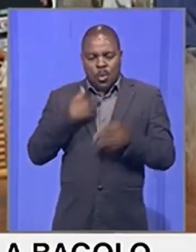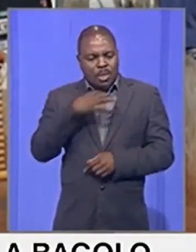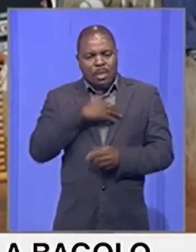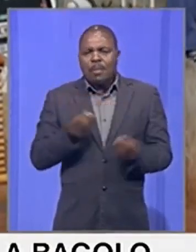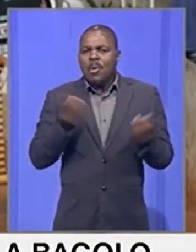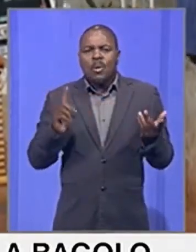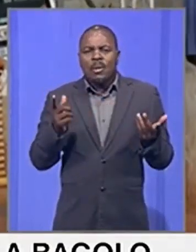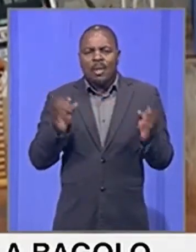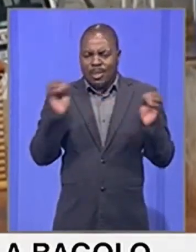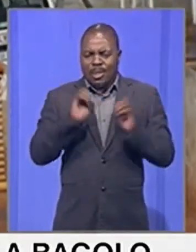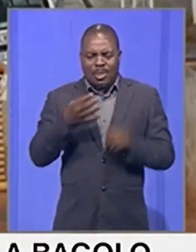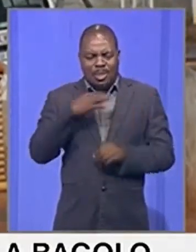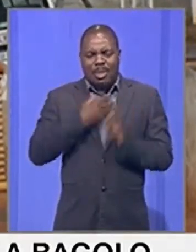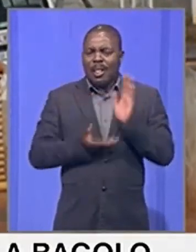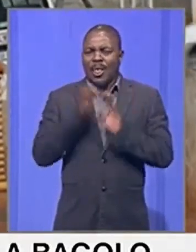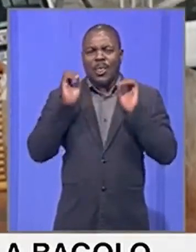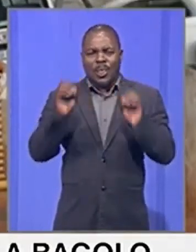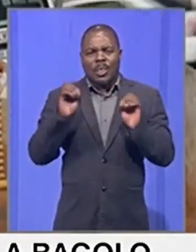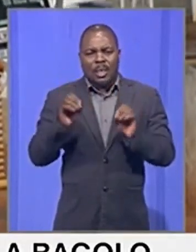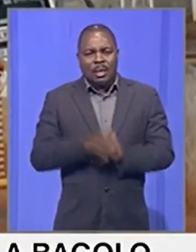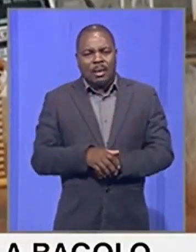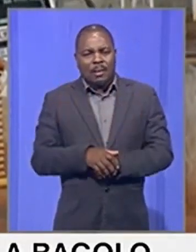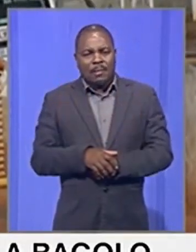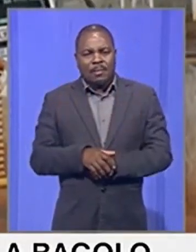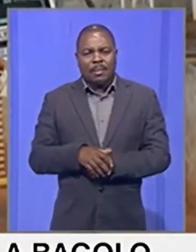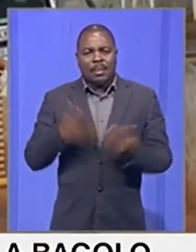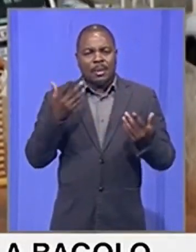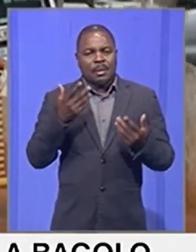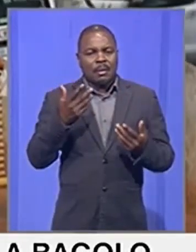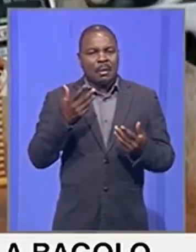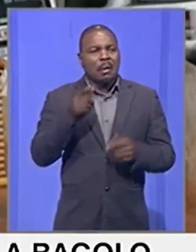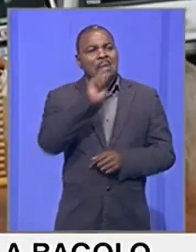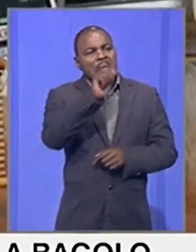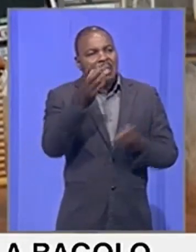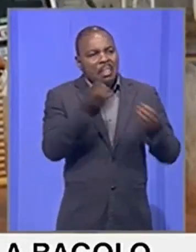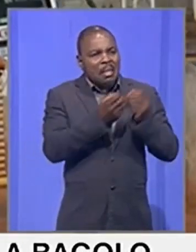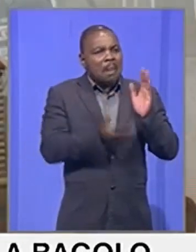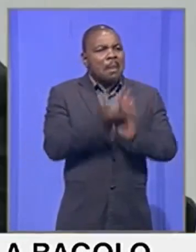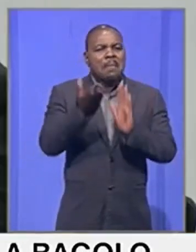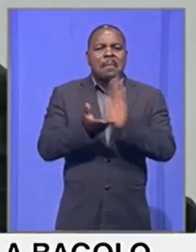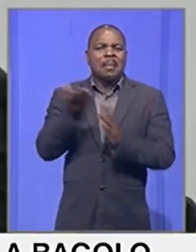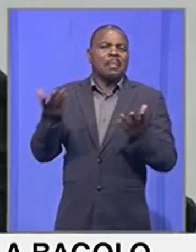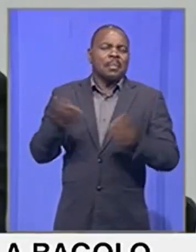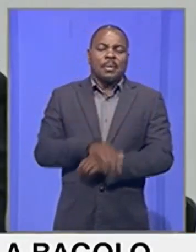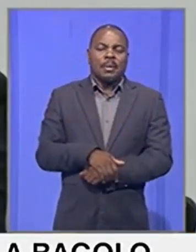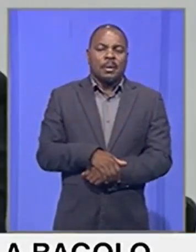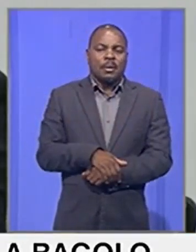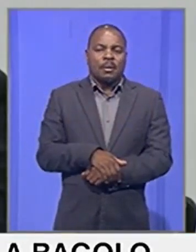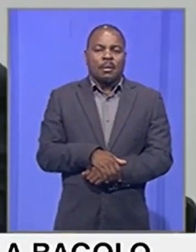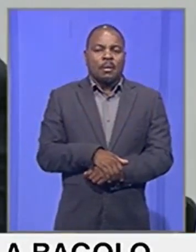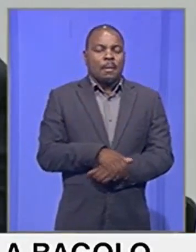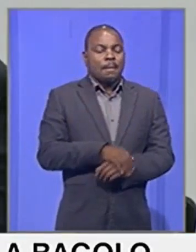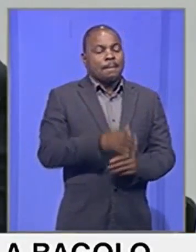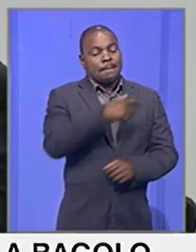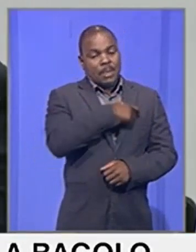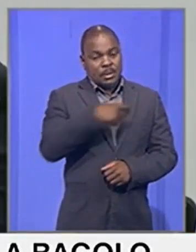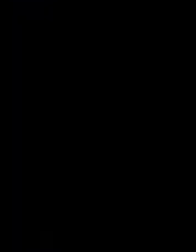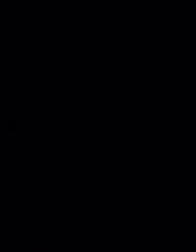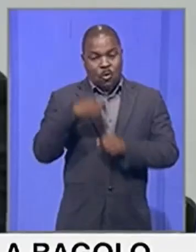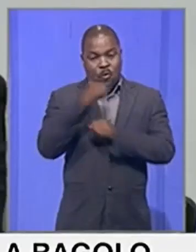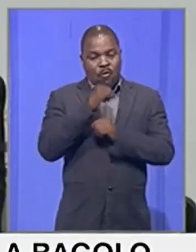maikutlo a bone jalo. Don't think it's quite fair, considering the fact that there are many unemployed people, of which we can actually take that. It's